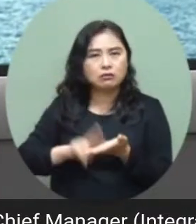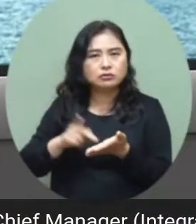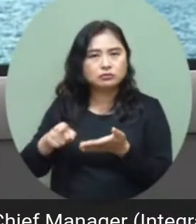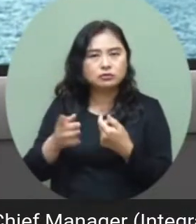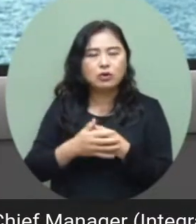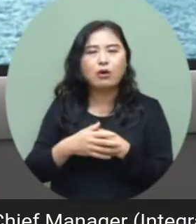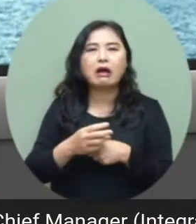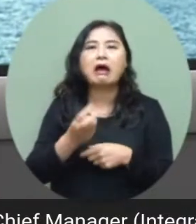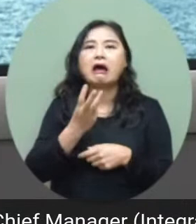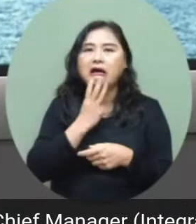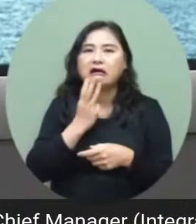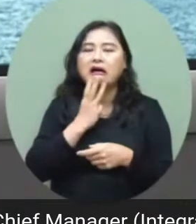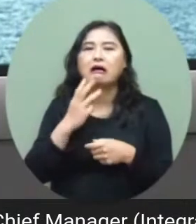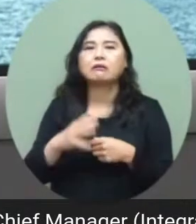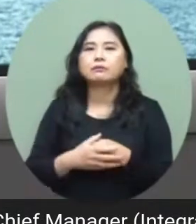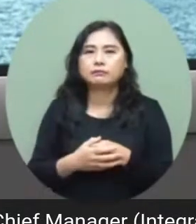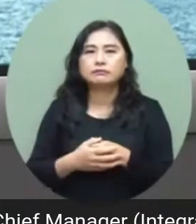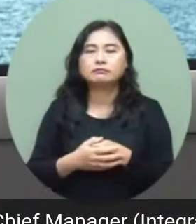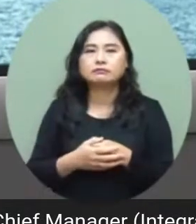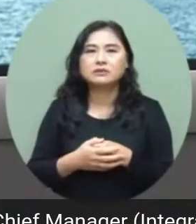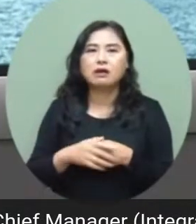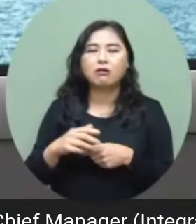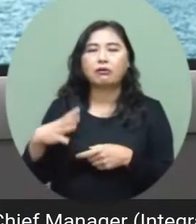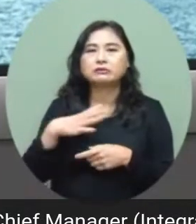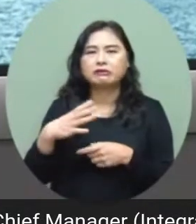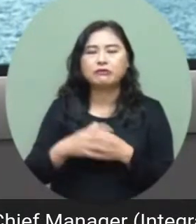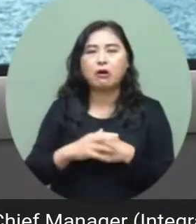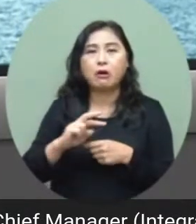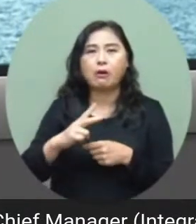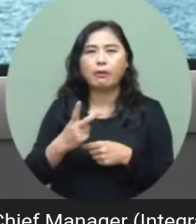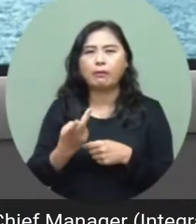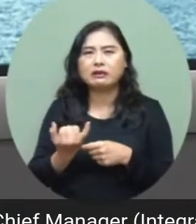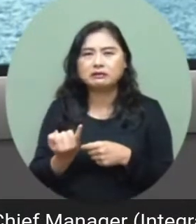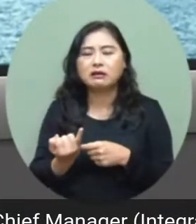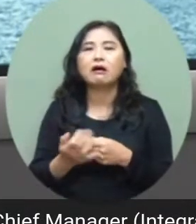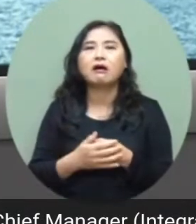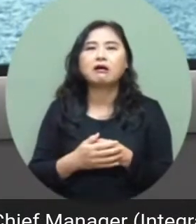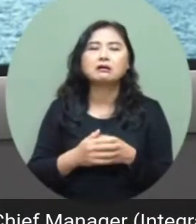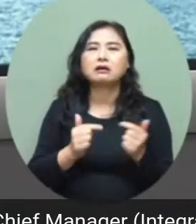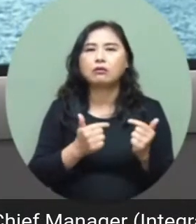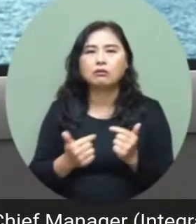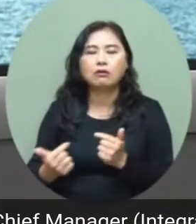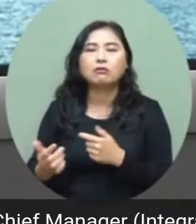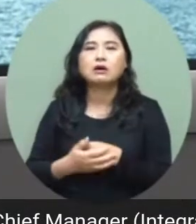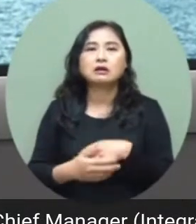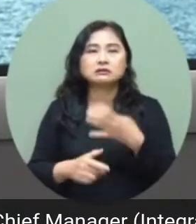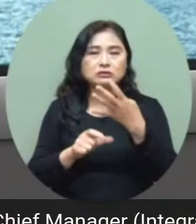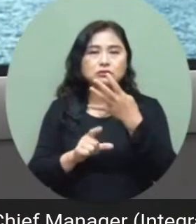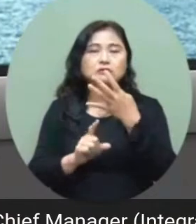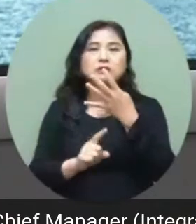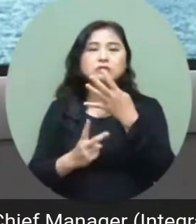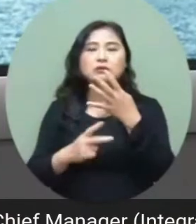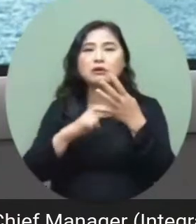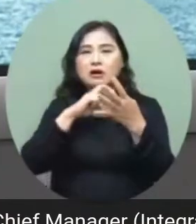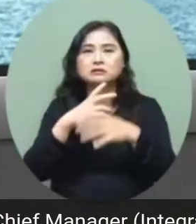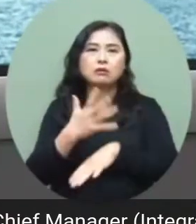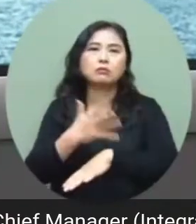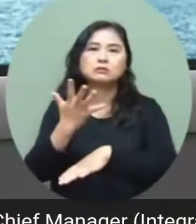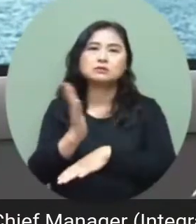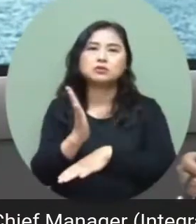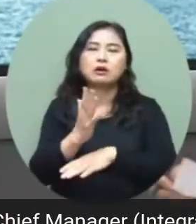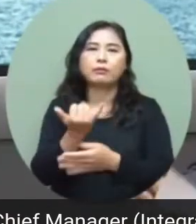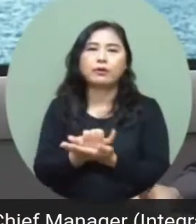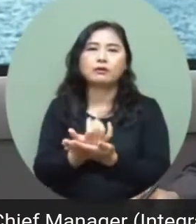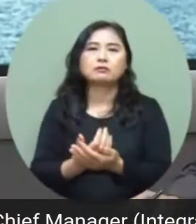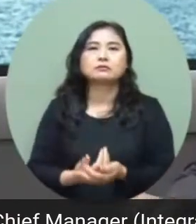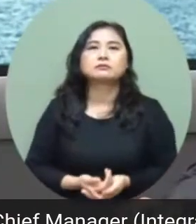unusual or abnormal shapes, and we noted that he might be suffering from cancer. And then his condition continued